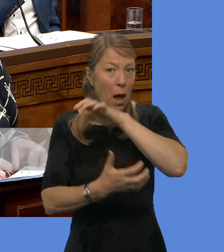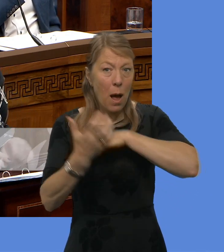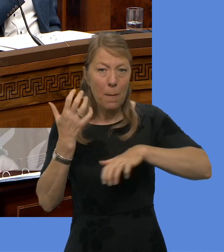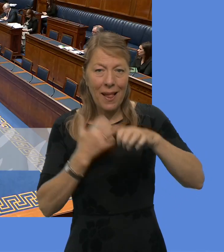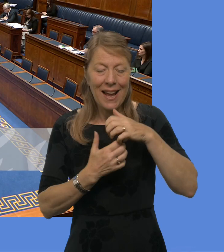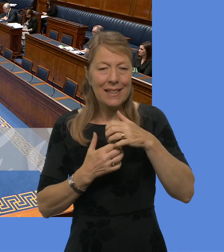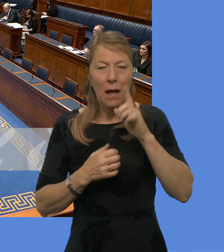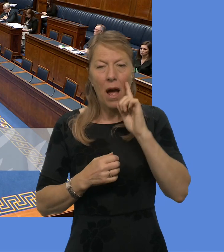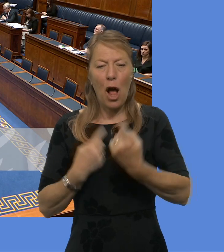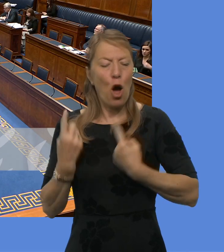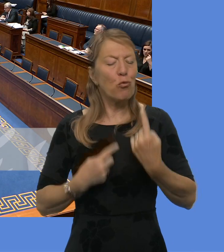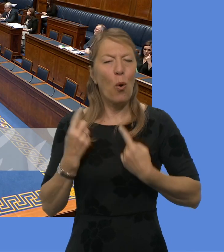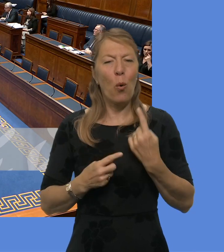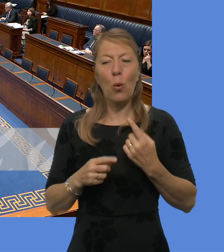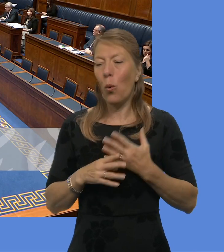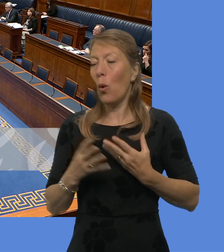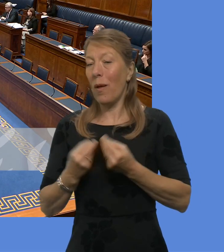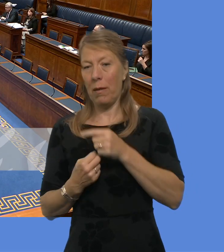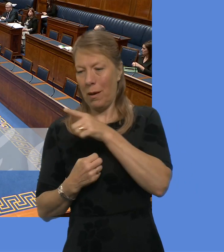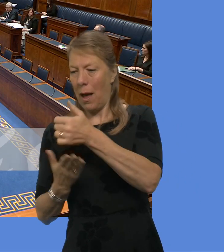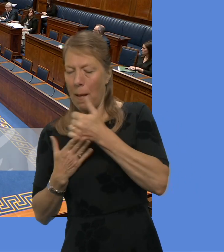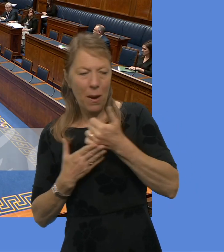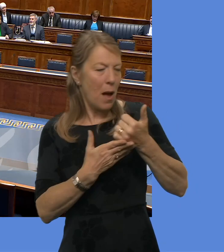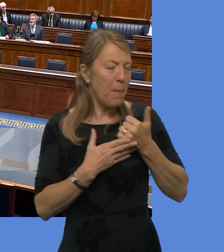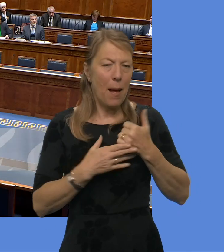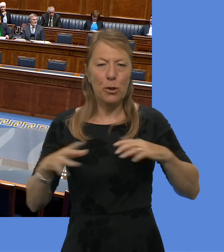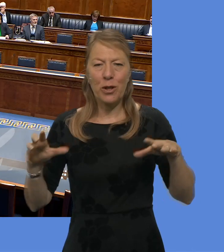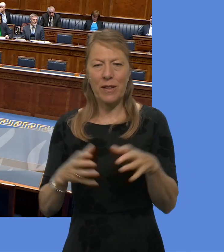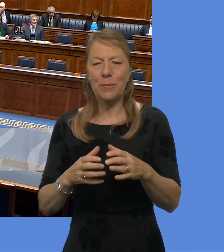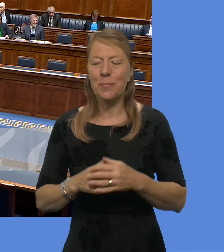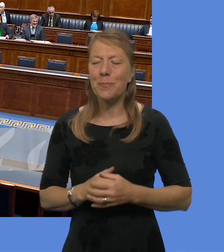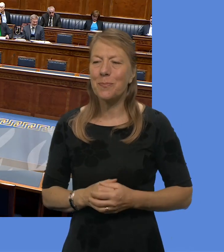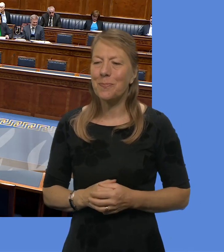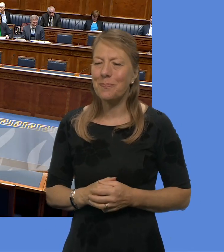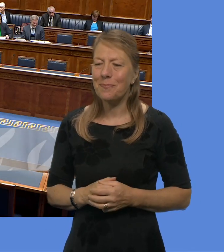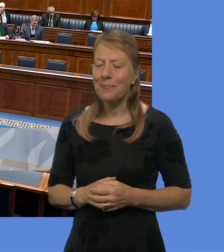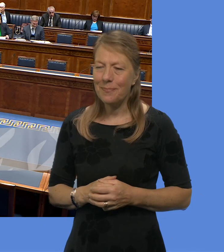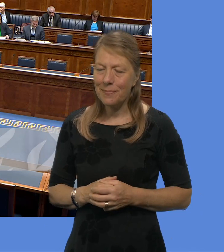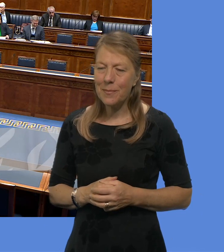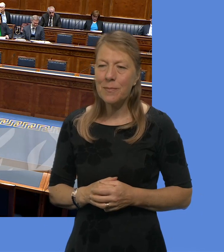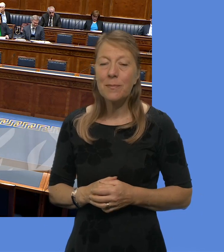others. We now move to questions. We don't take points of order during question time,